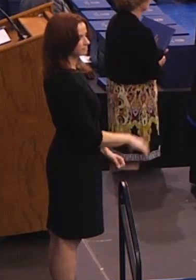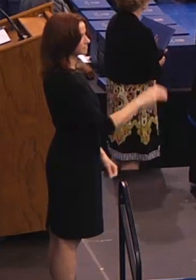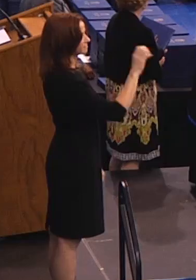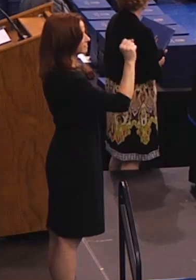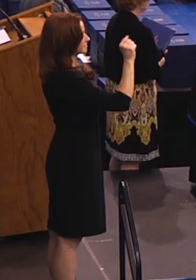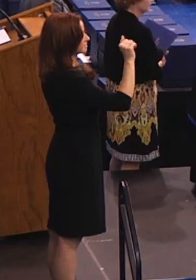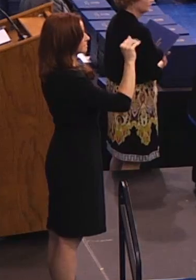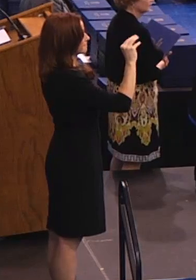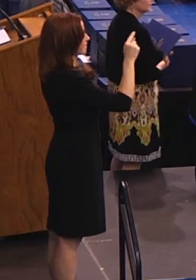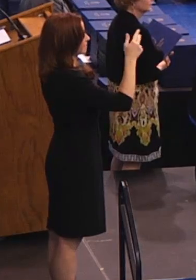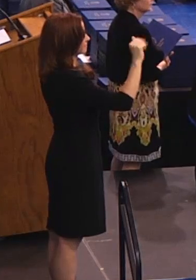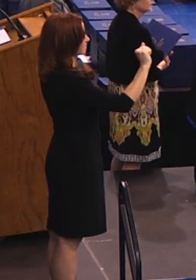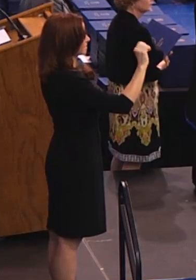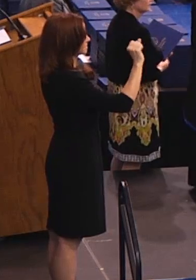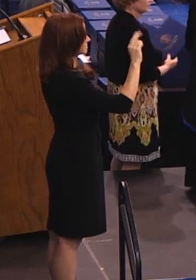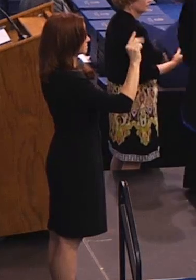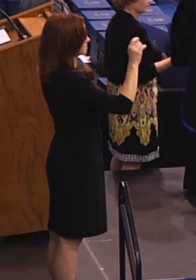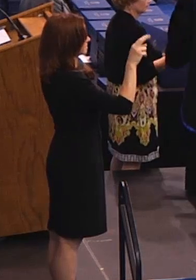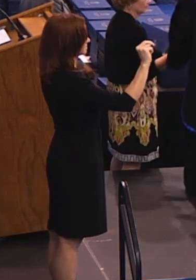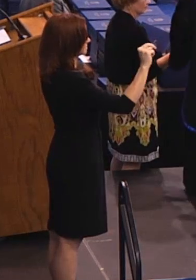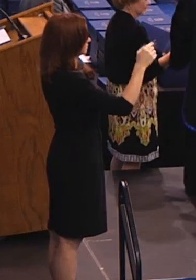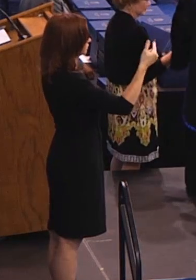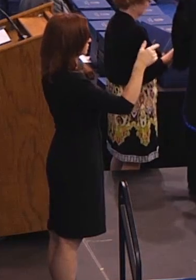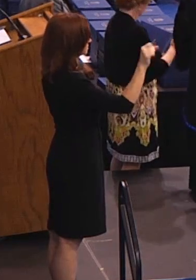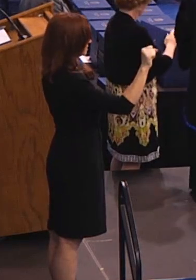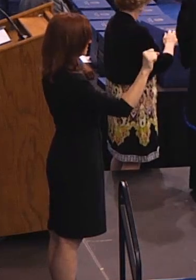Samantha Lee Sutton, General Studies.